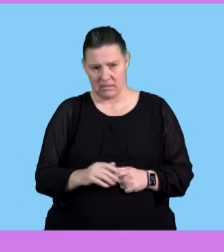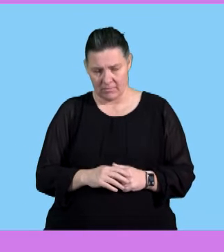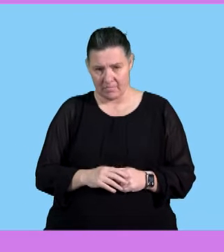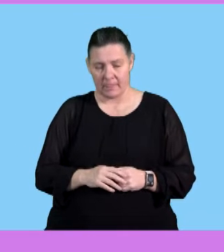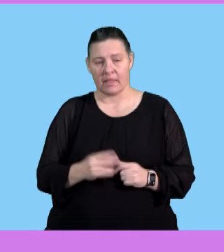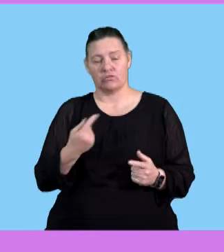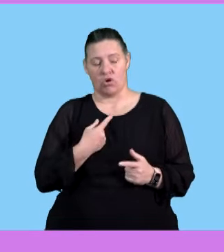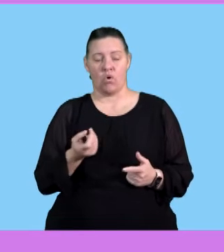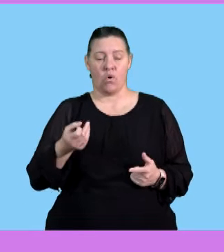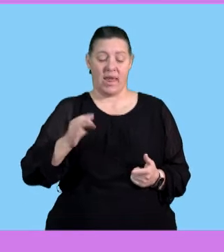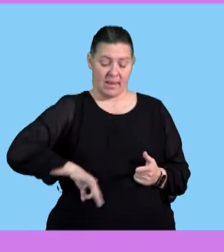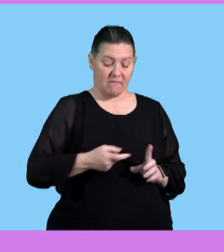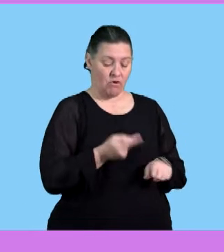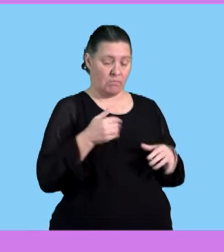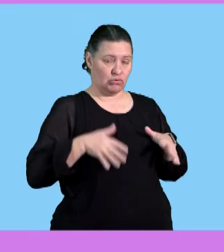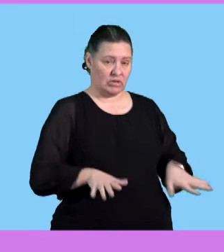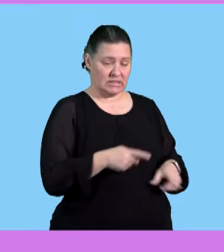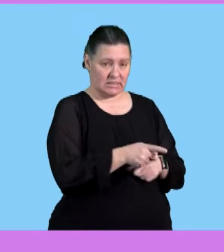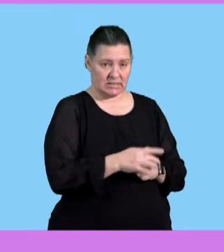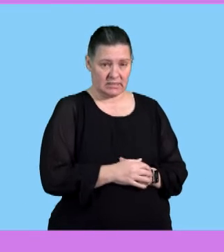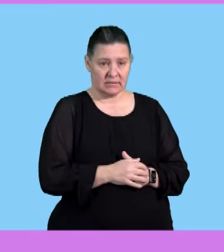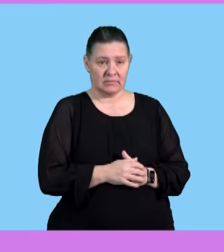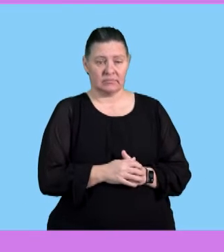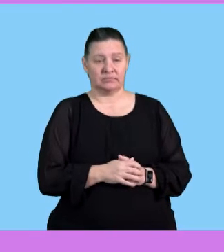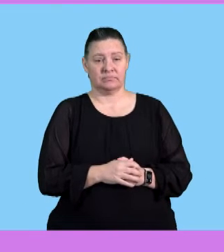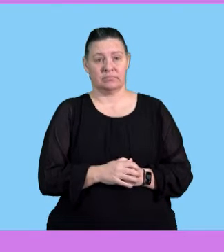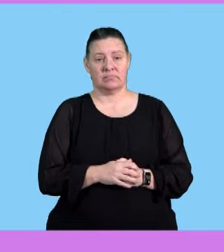her income is from the dresses,